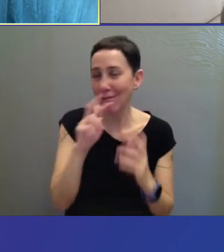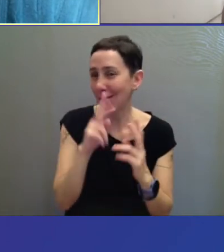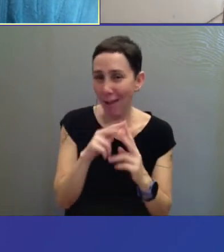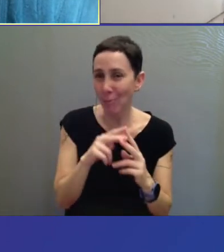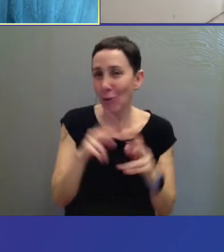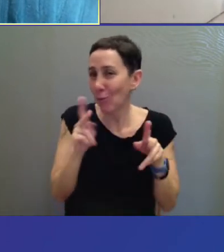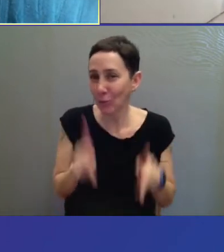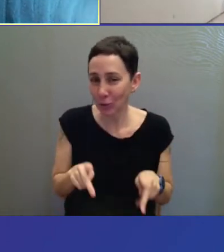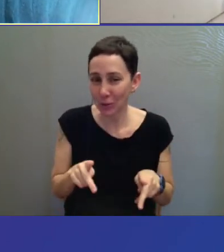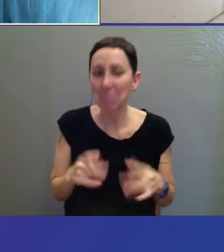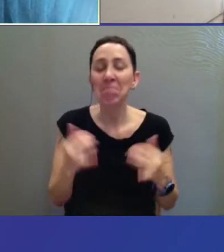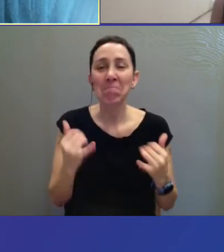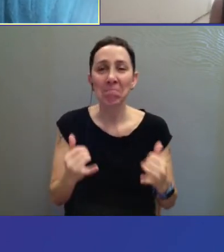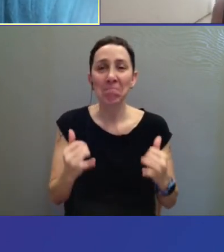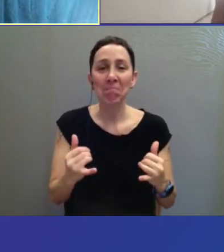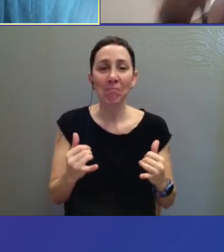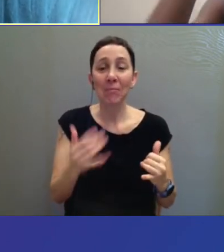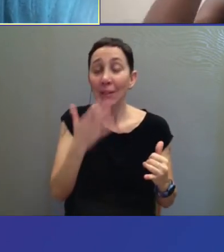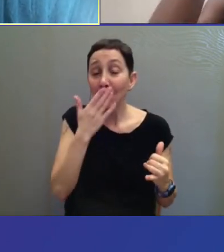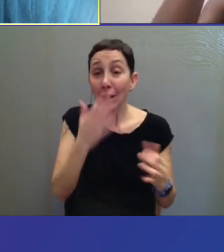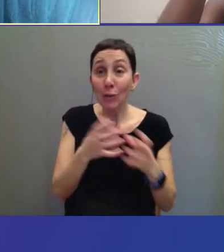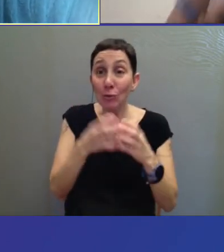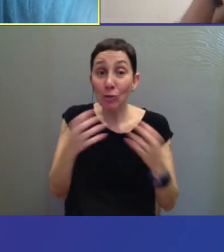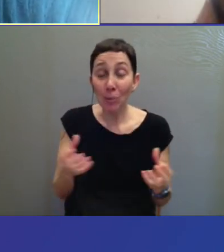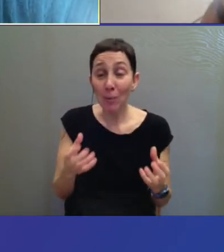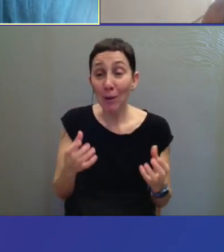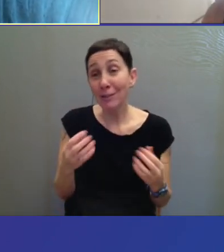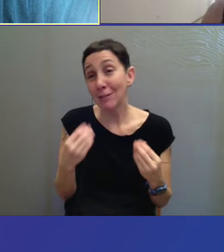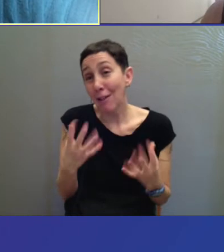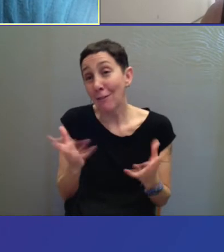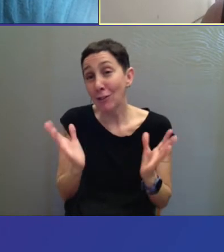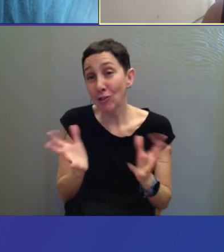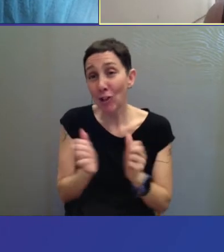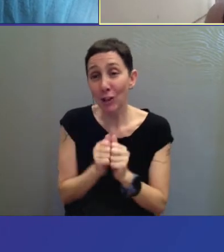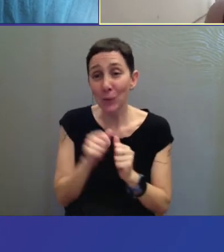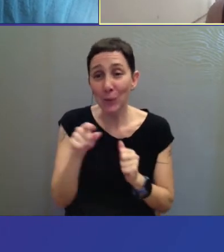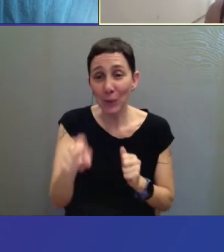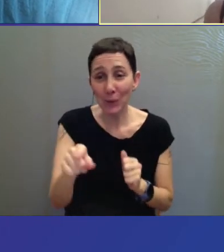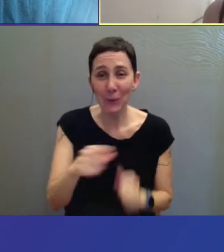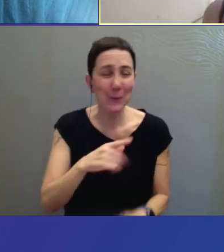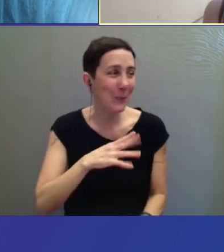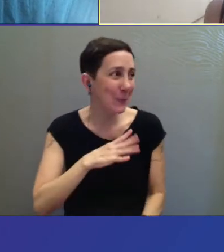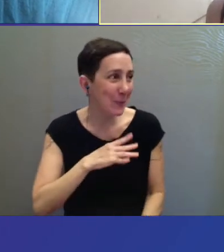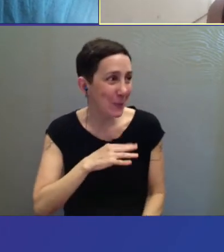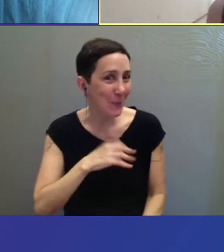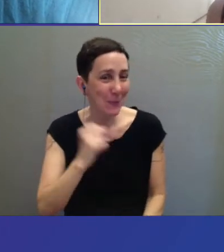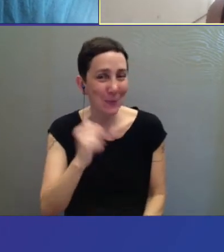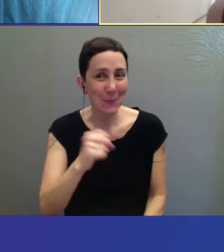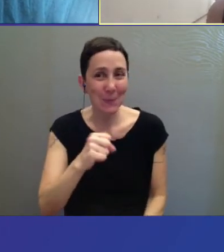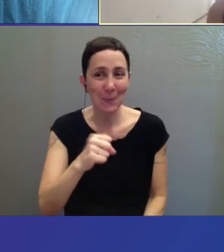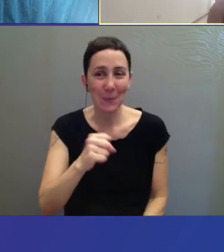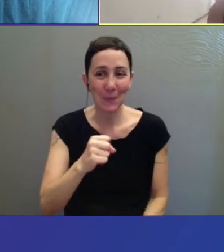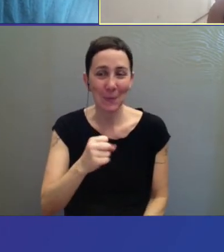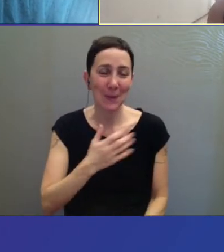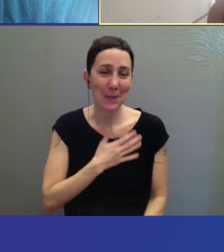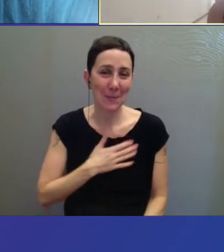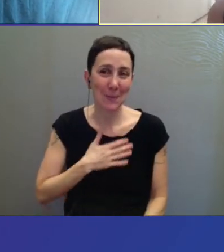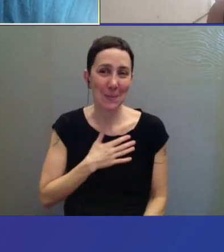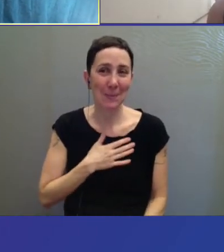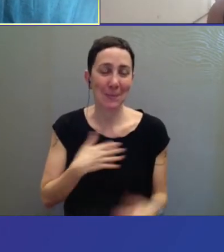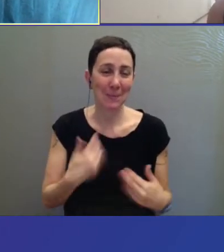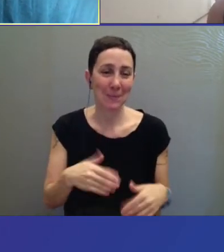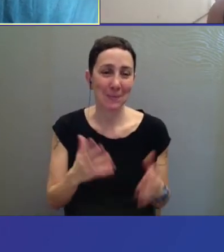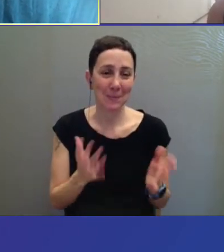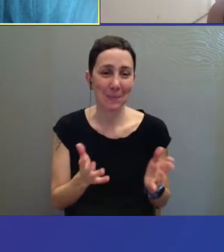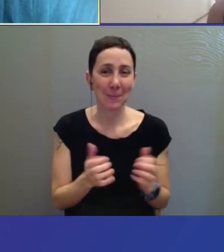we are turning over. Thank you so much. It was lovely to talk to you. Oh, pleasure.